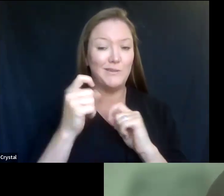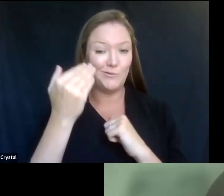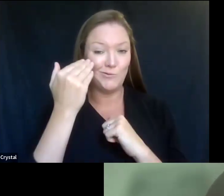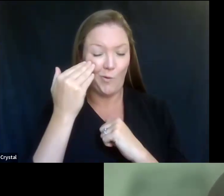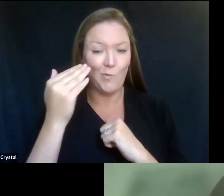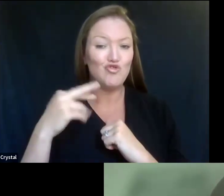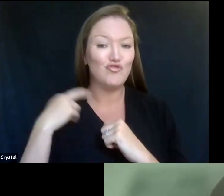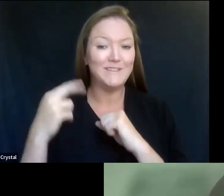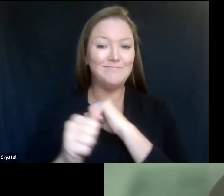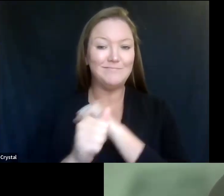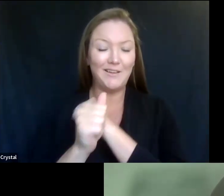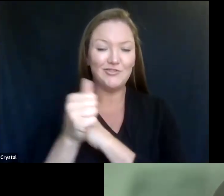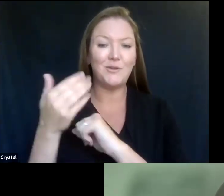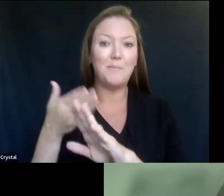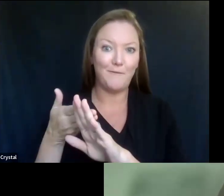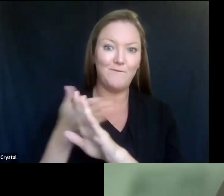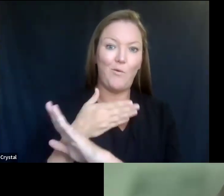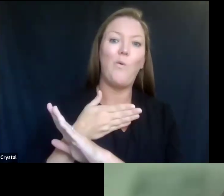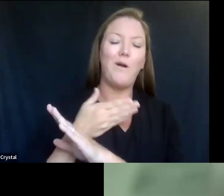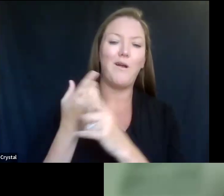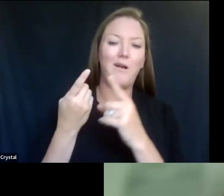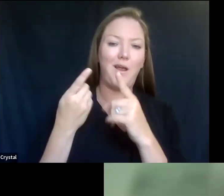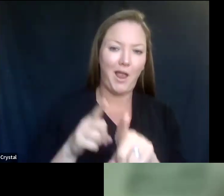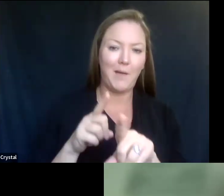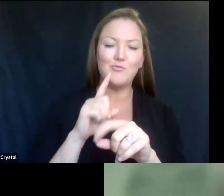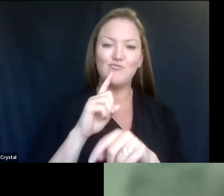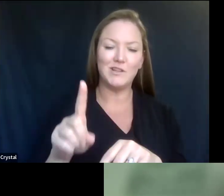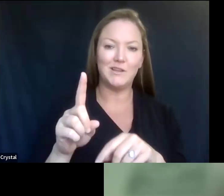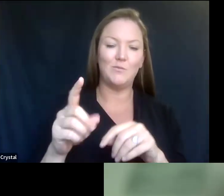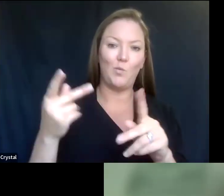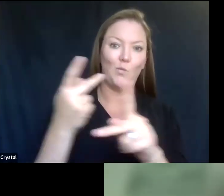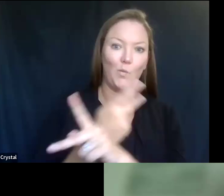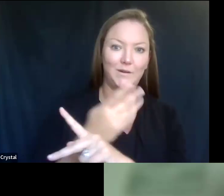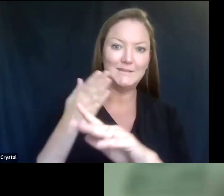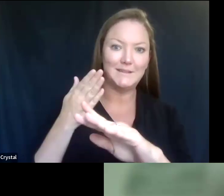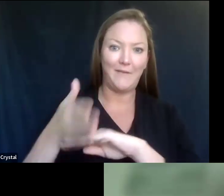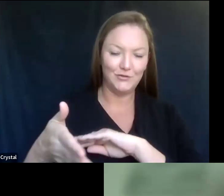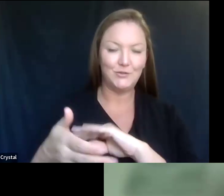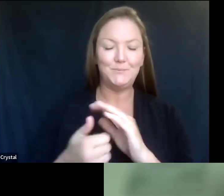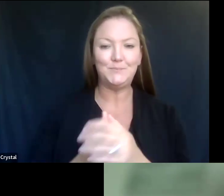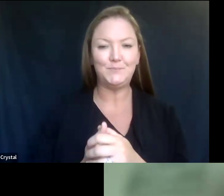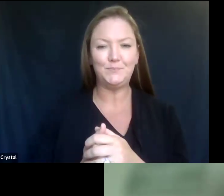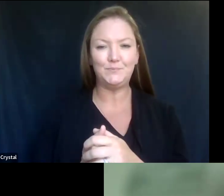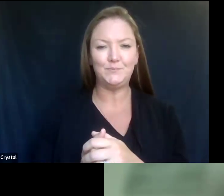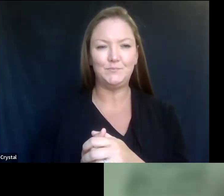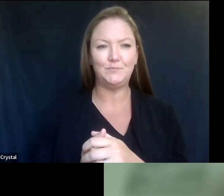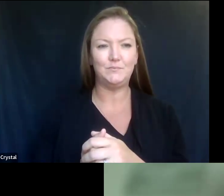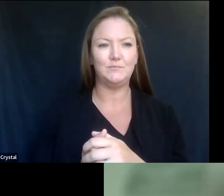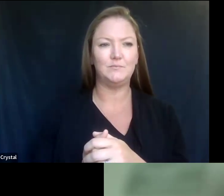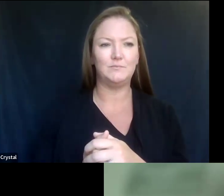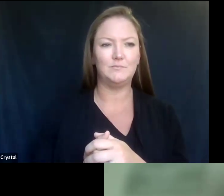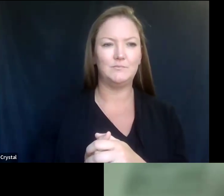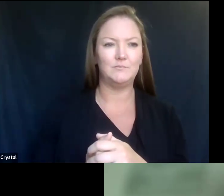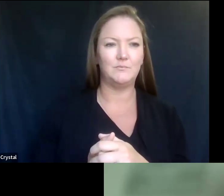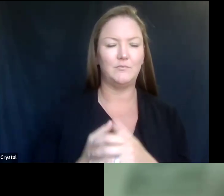front end, right? Before they're kind of exacerbated on the back end. Like that becomes, I think that is, I think,